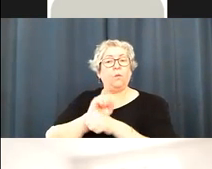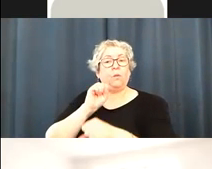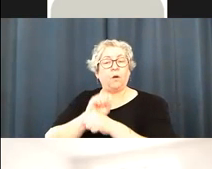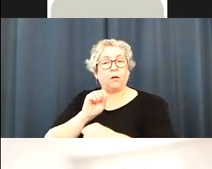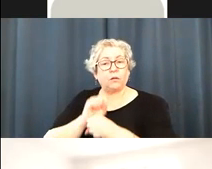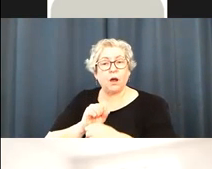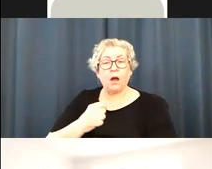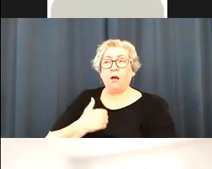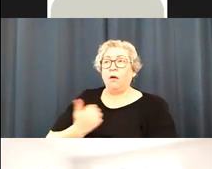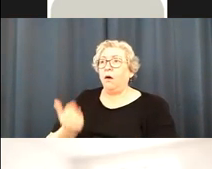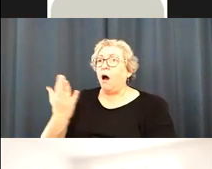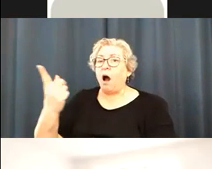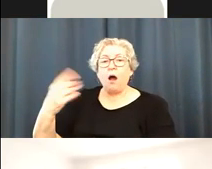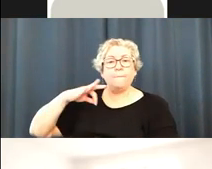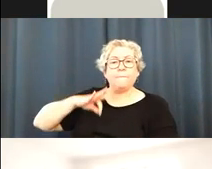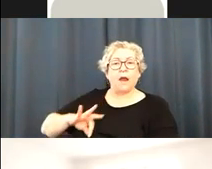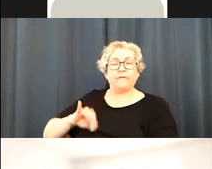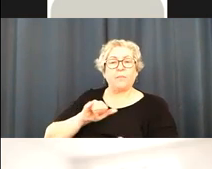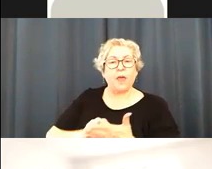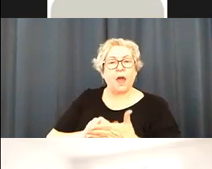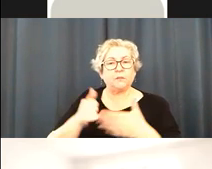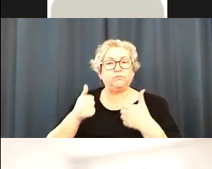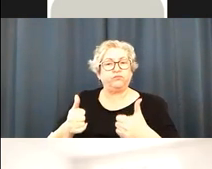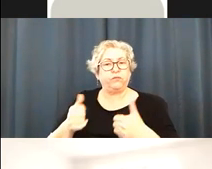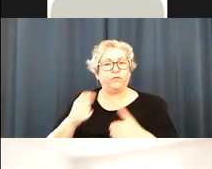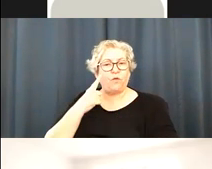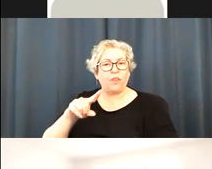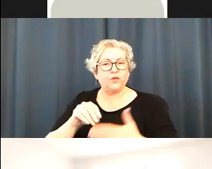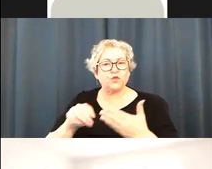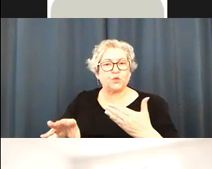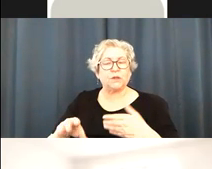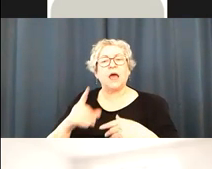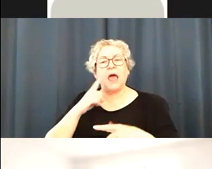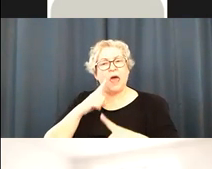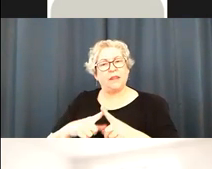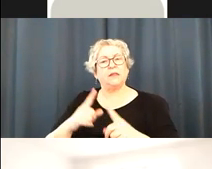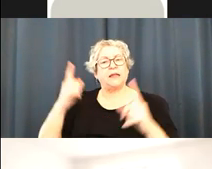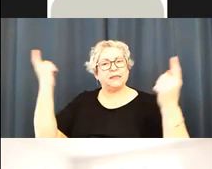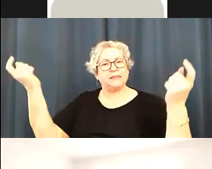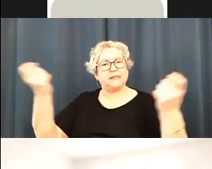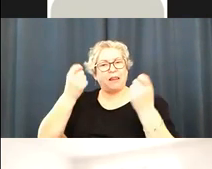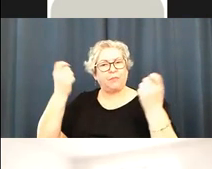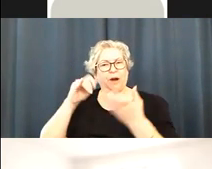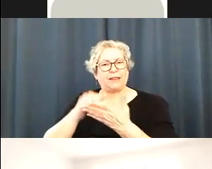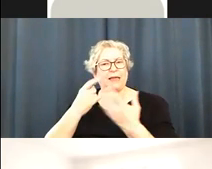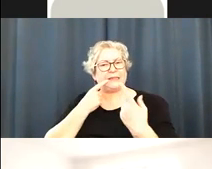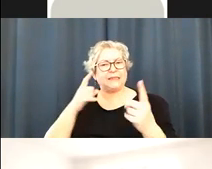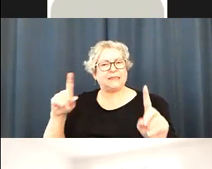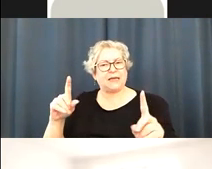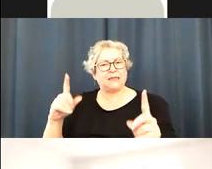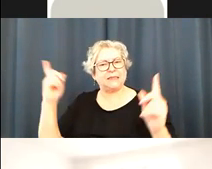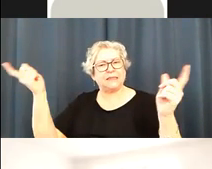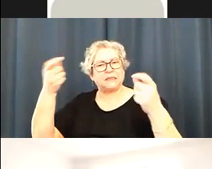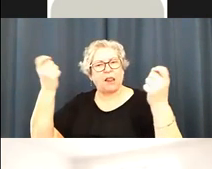beneficial. And I think that it's also important to celebrate the success. Right? Celebrate